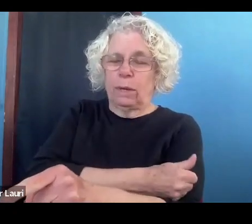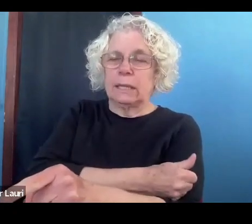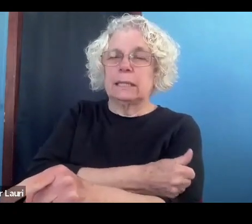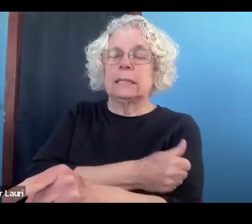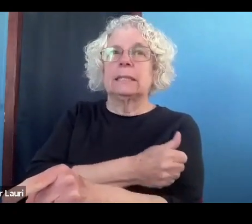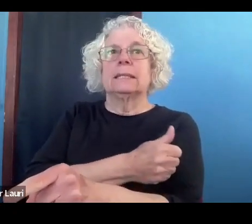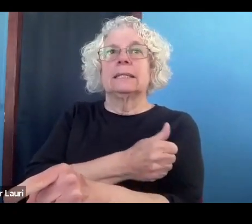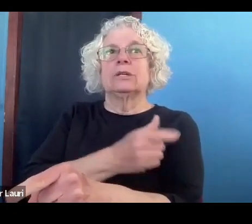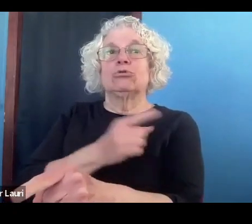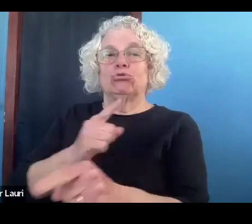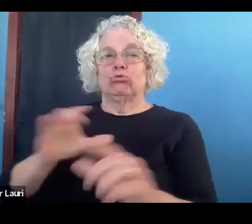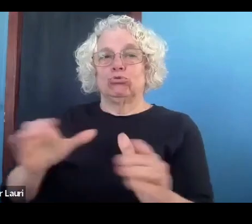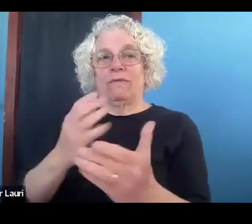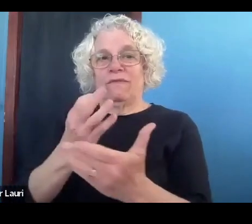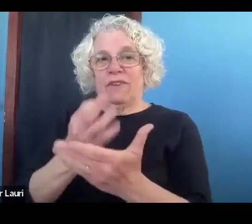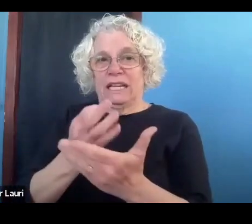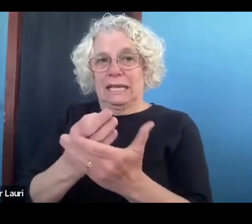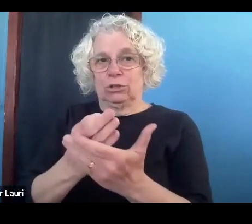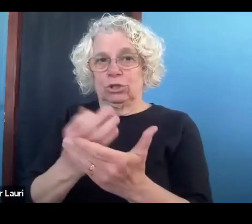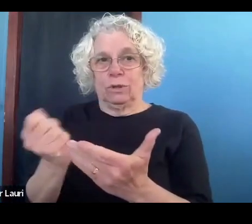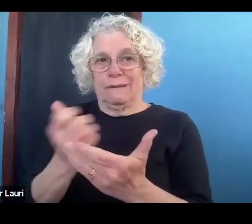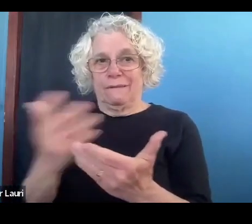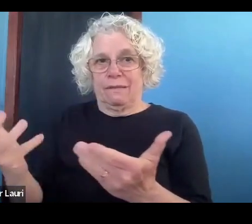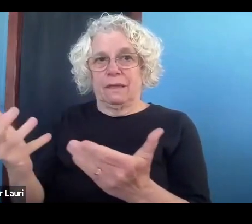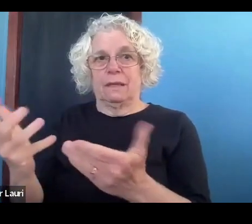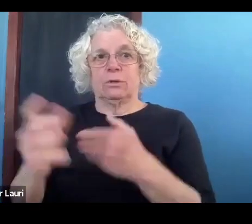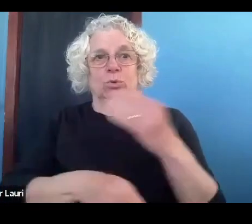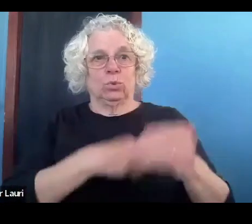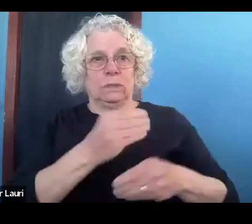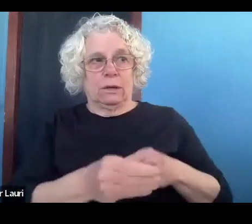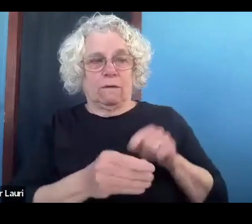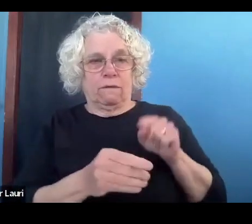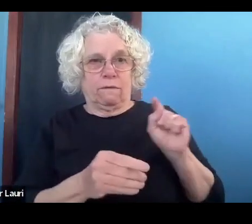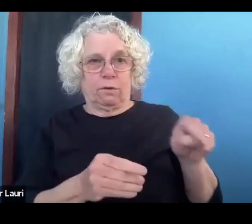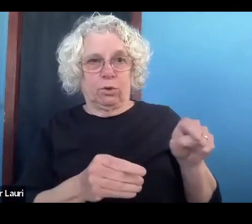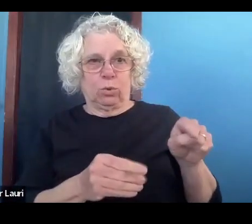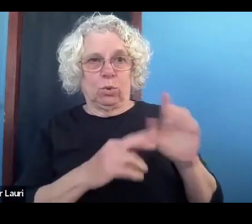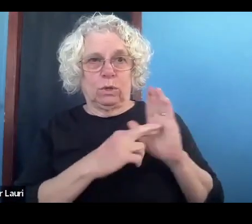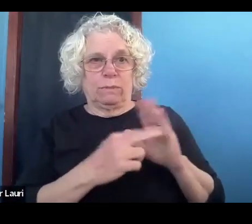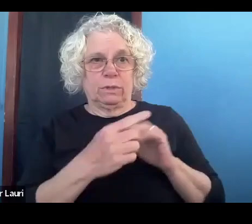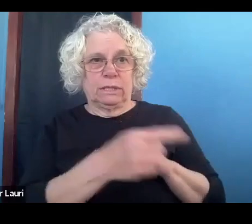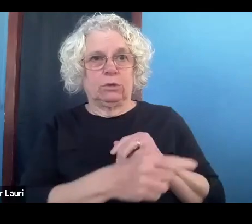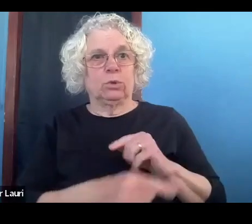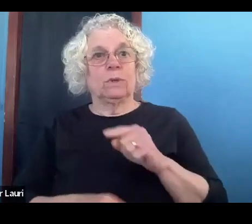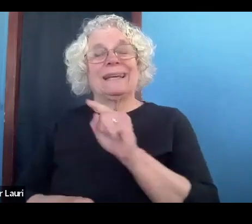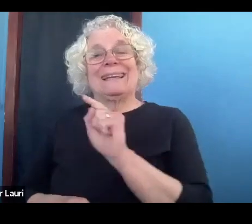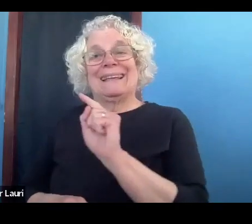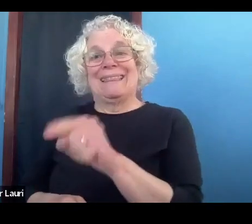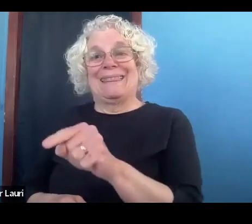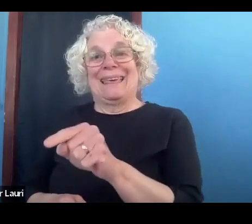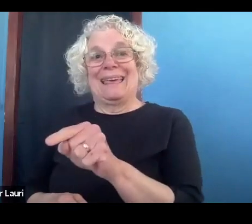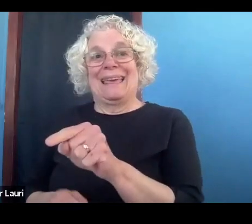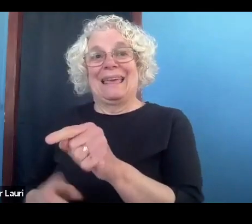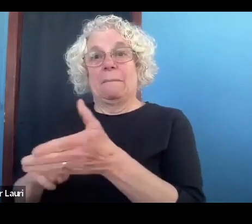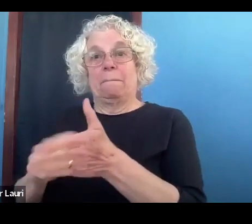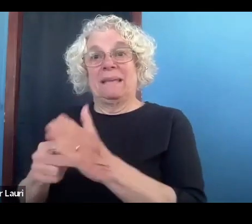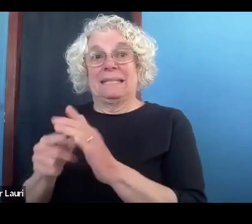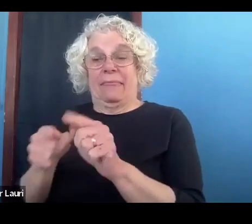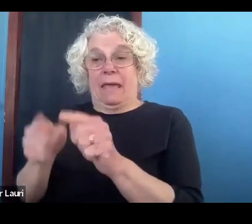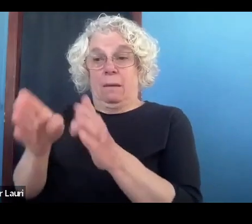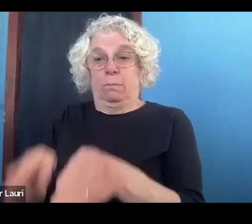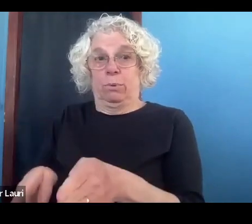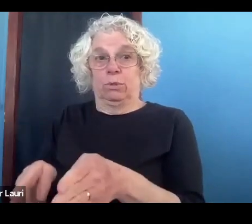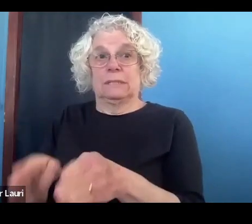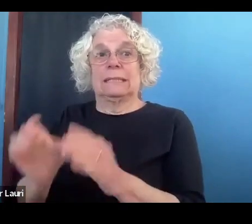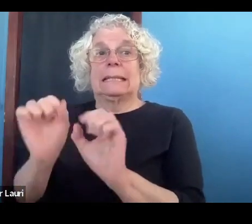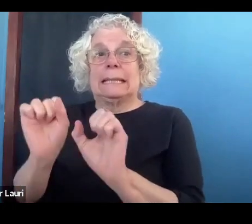in financial matters or other personal matters. A general power of attorney gives an agent the ability